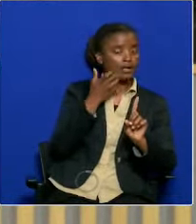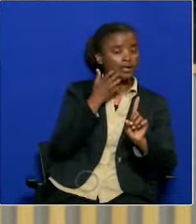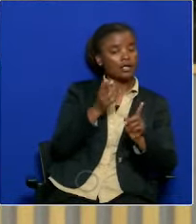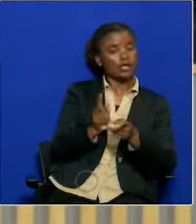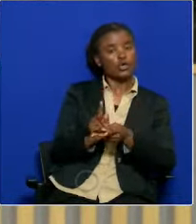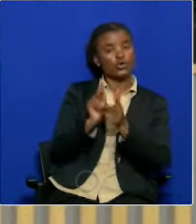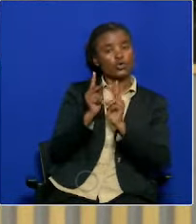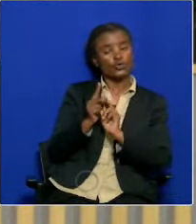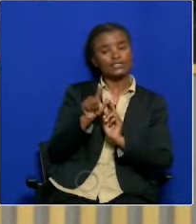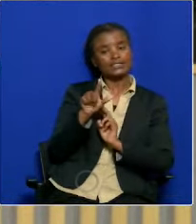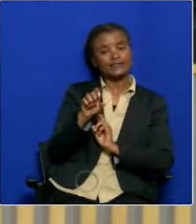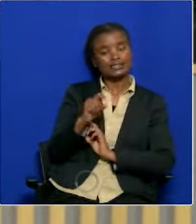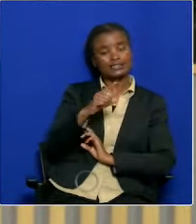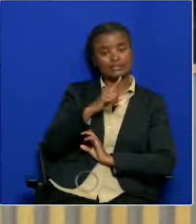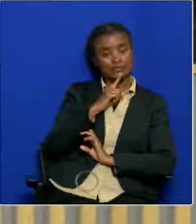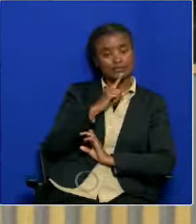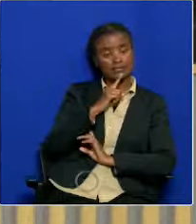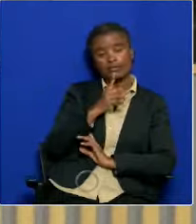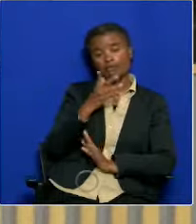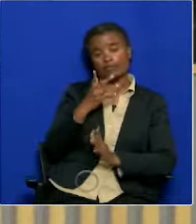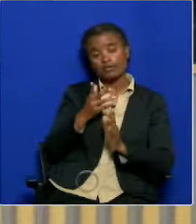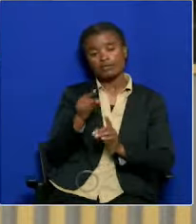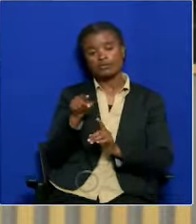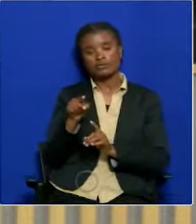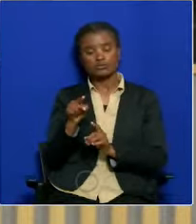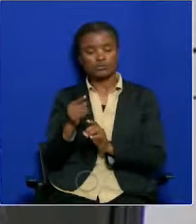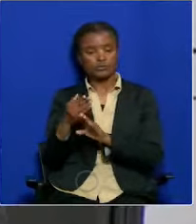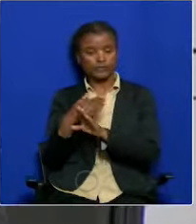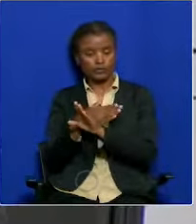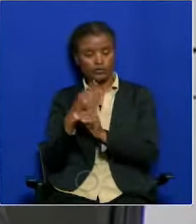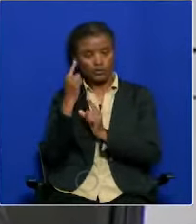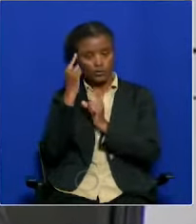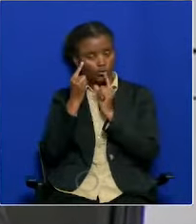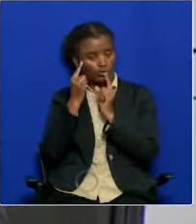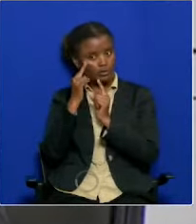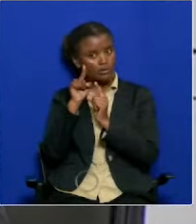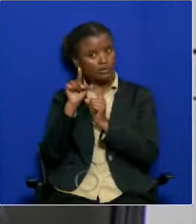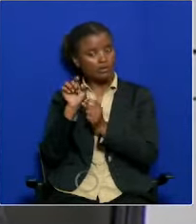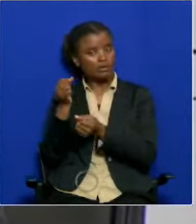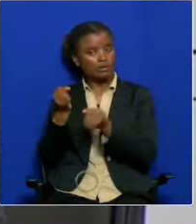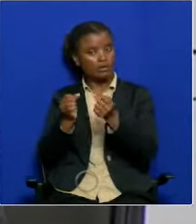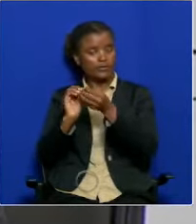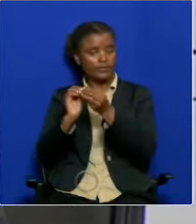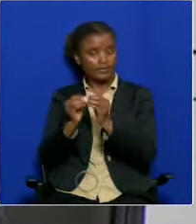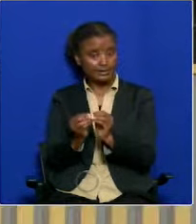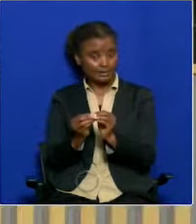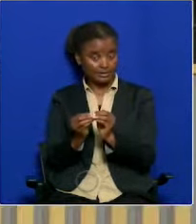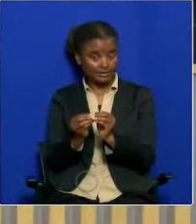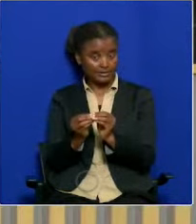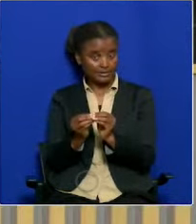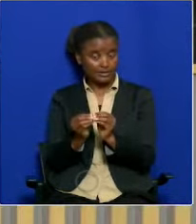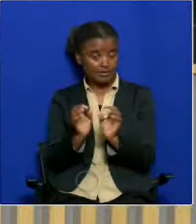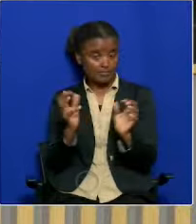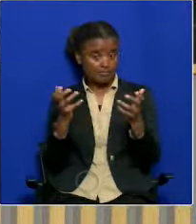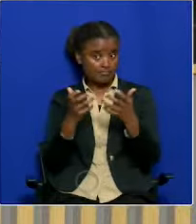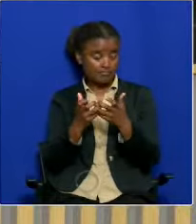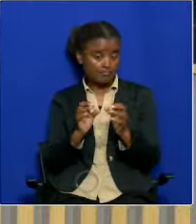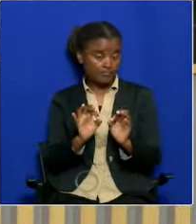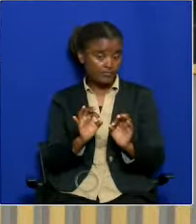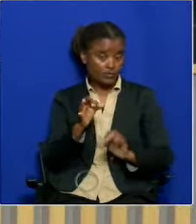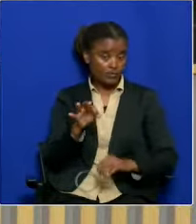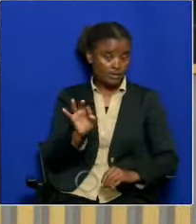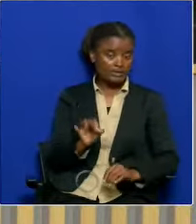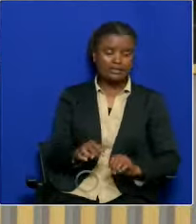related to the actual cost of repairs. Is that correct? Come again, Commissioner. I'm saying